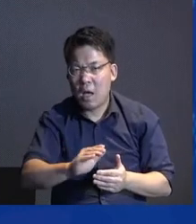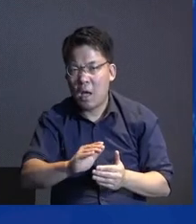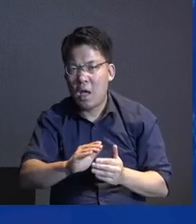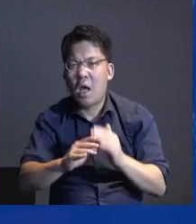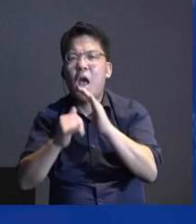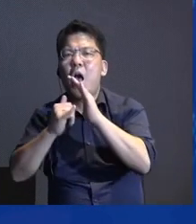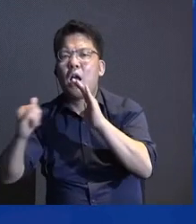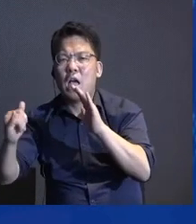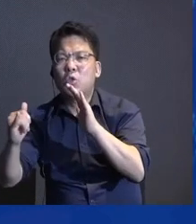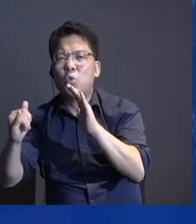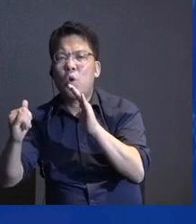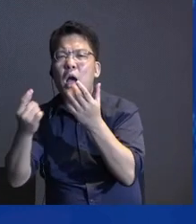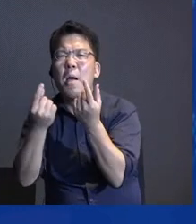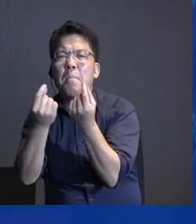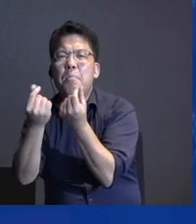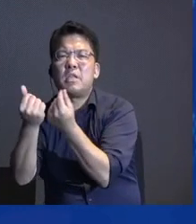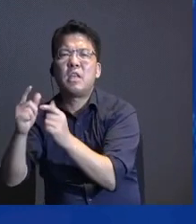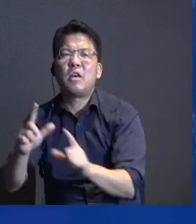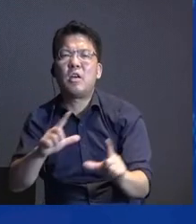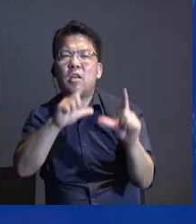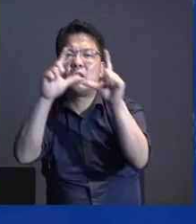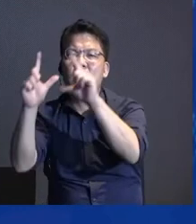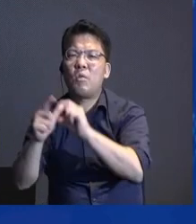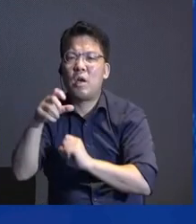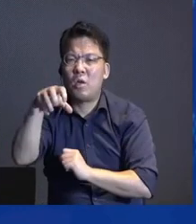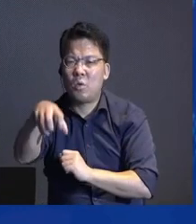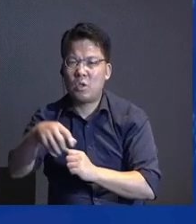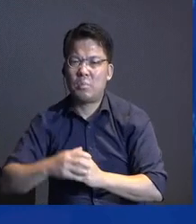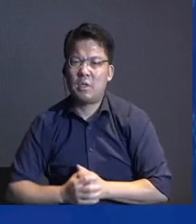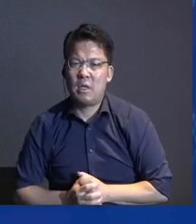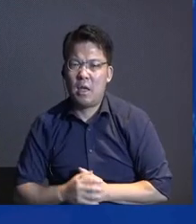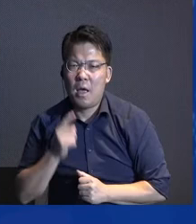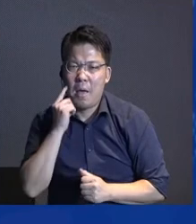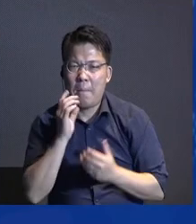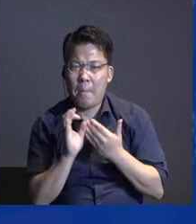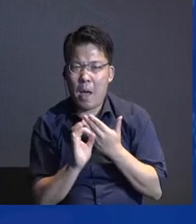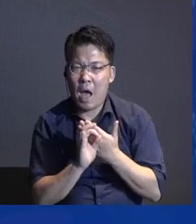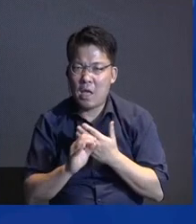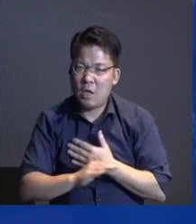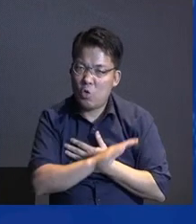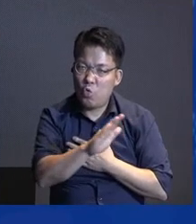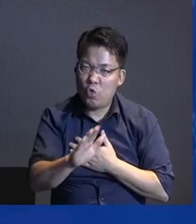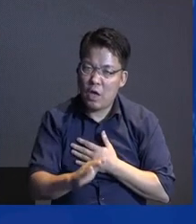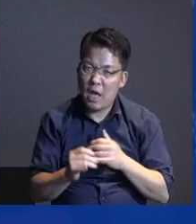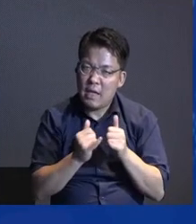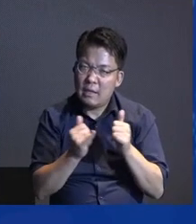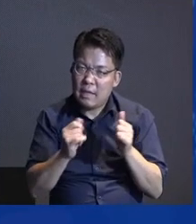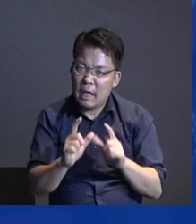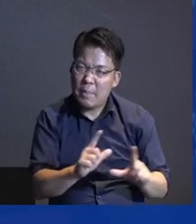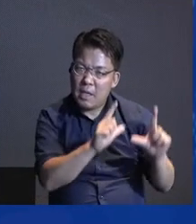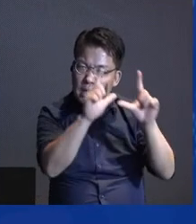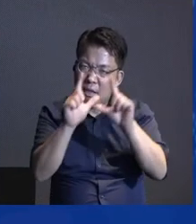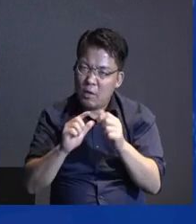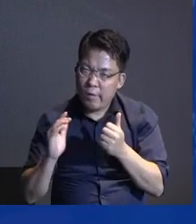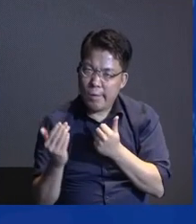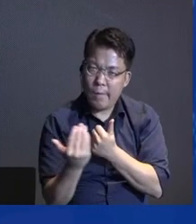If we can protect a person's life in a community, they can die in their own